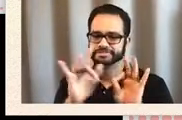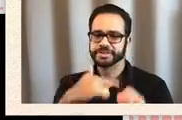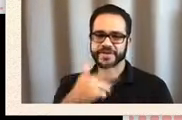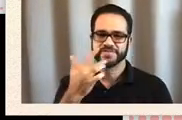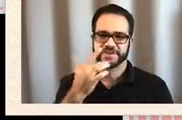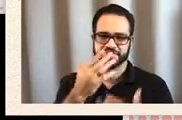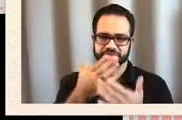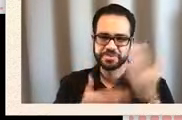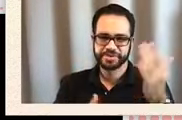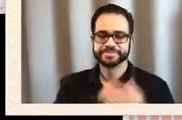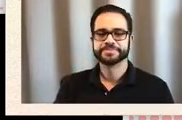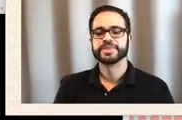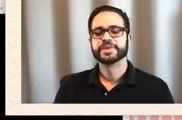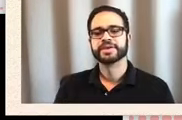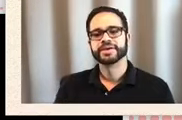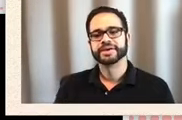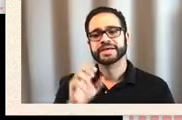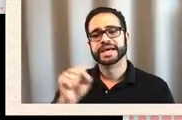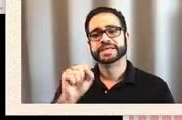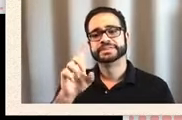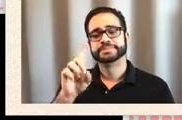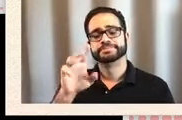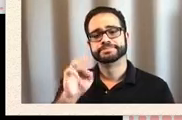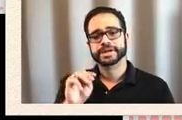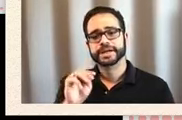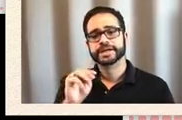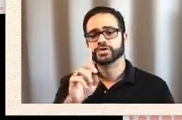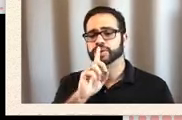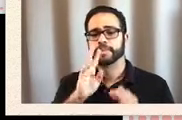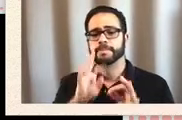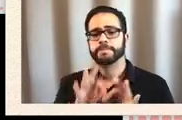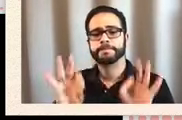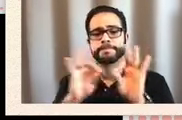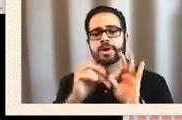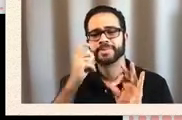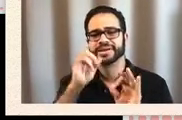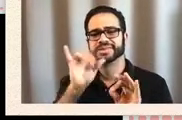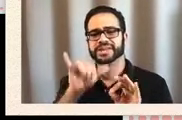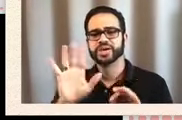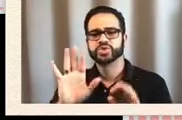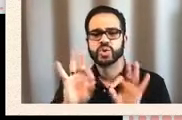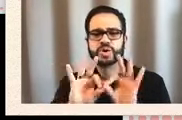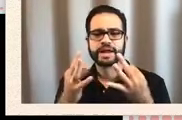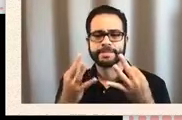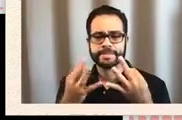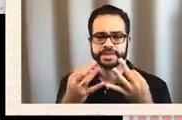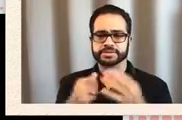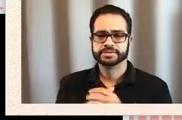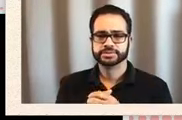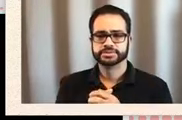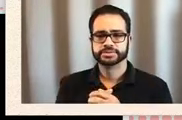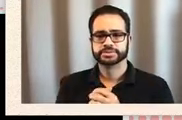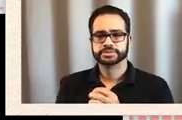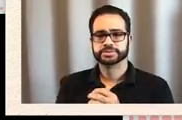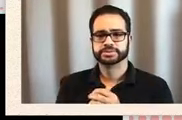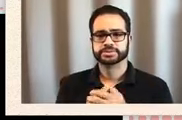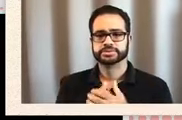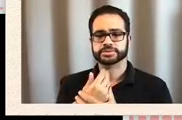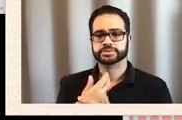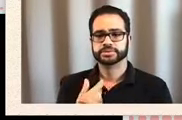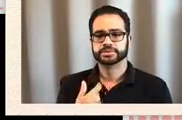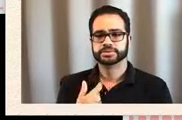Supported decision-making is important because it's like your family. This one and the big one in the